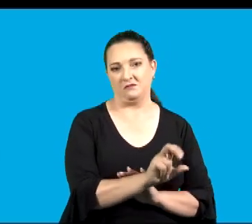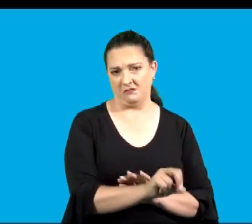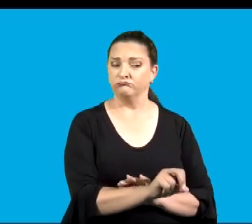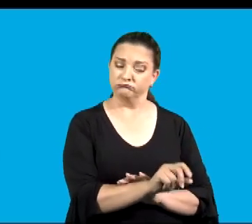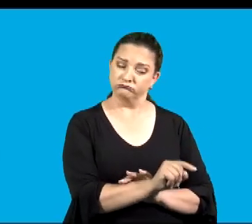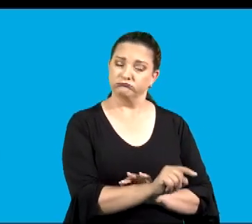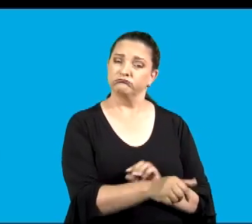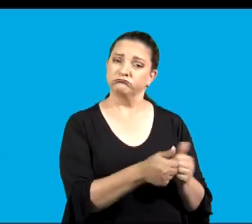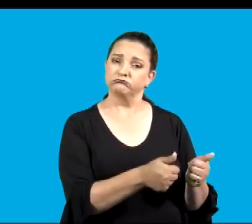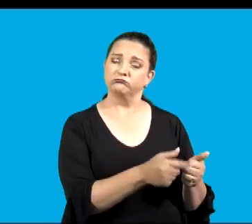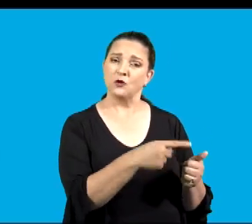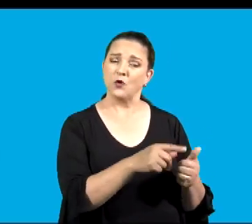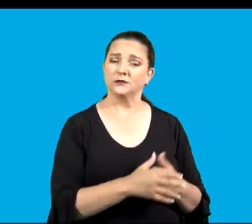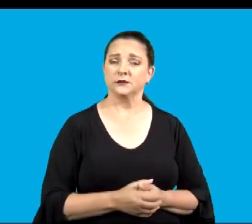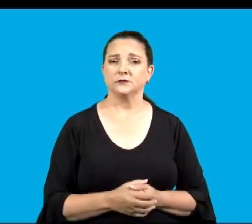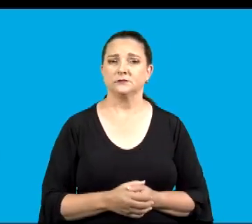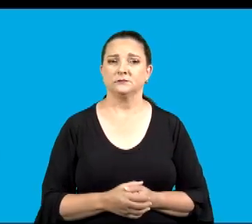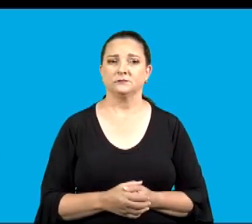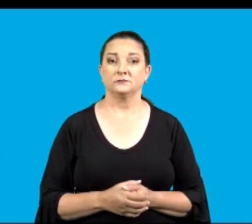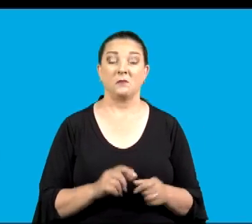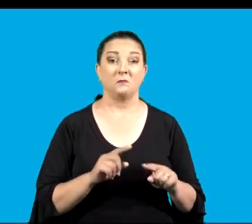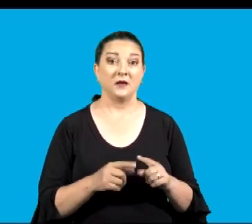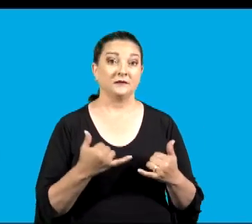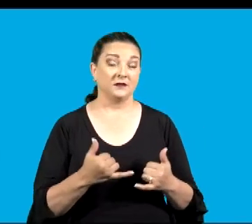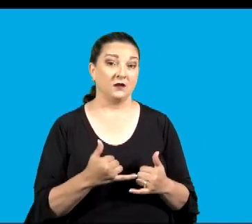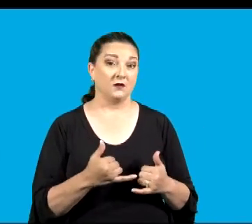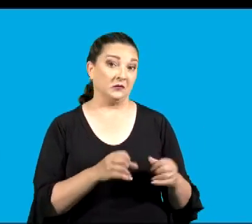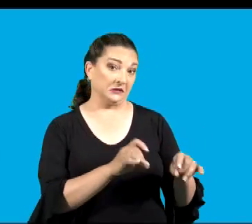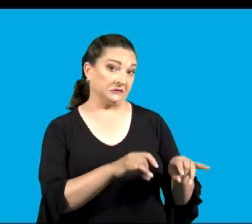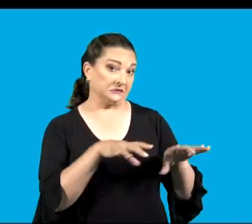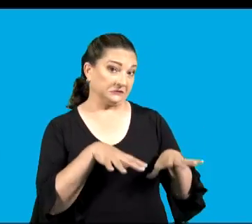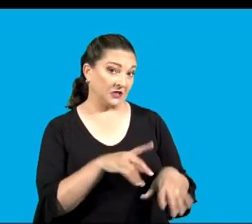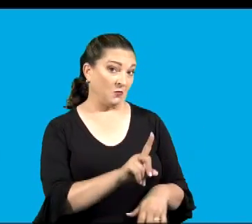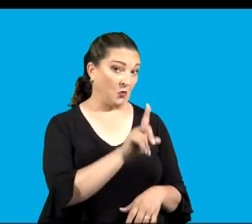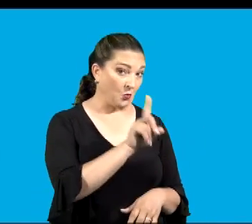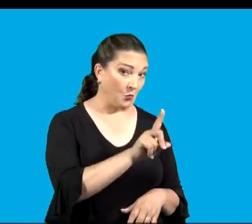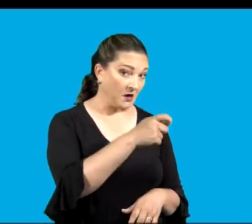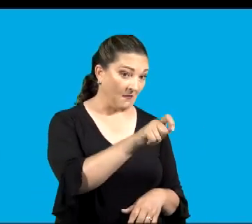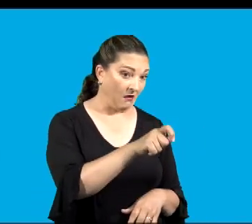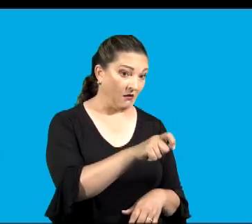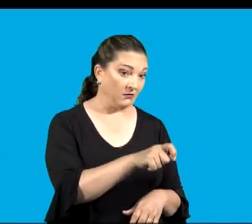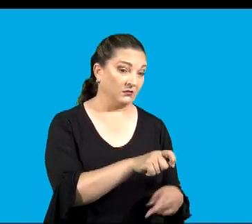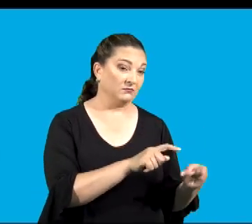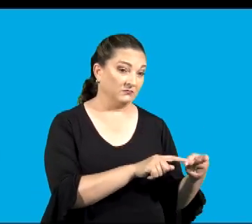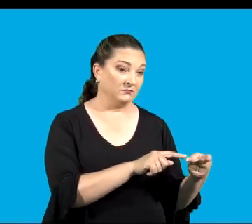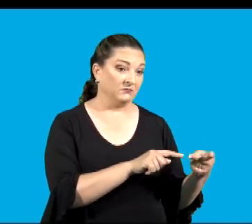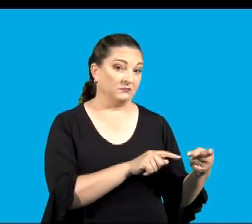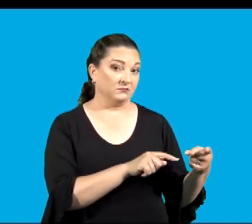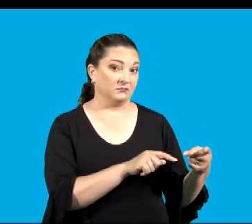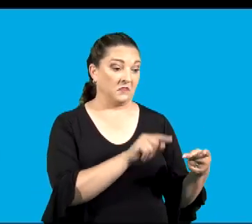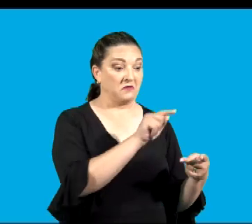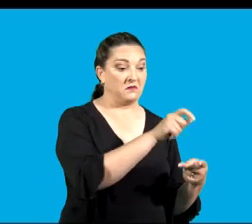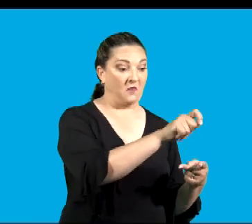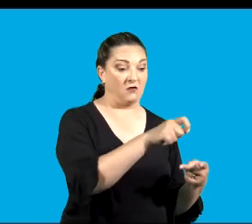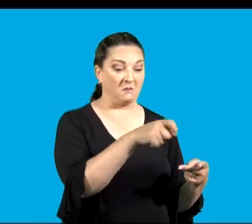1,280. That would still be correct. If the examiner is going to give 1 mark for that and 1 mark for that, you will get 2